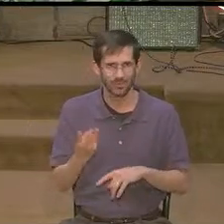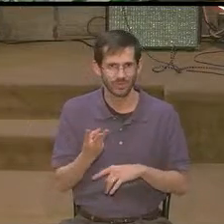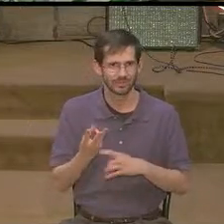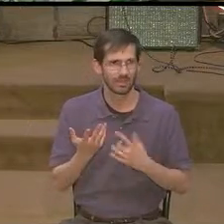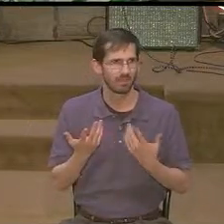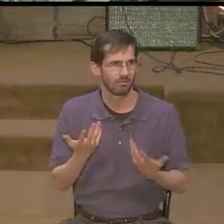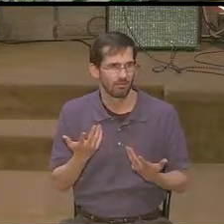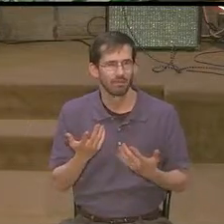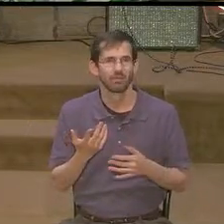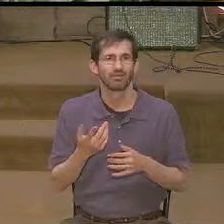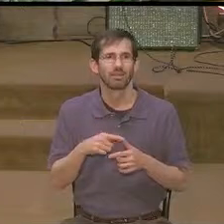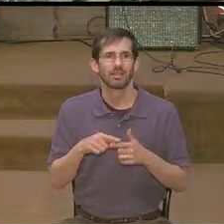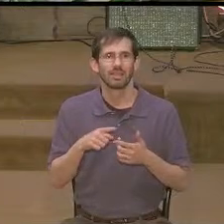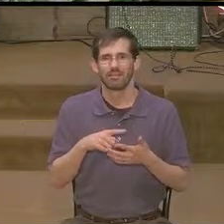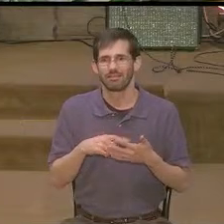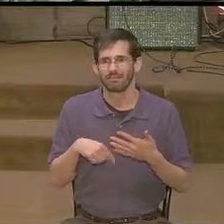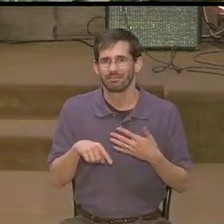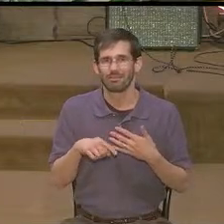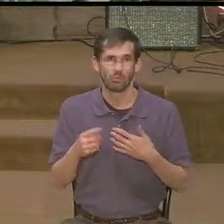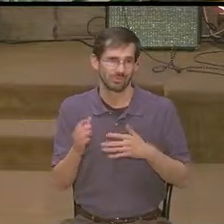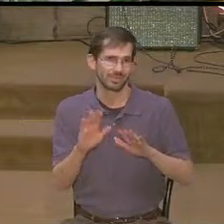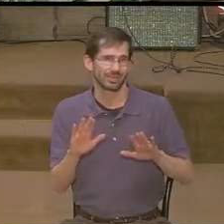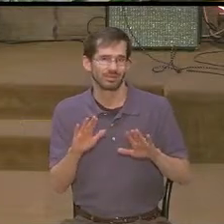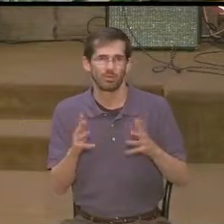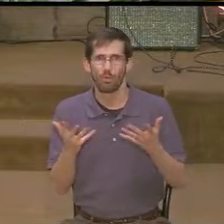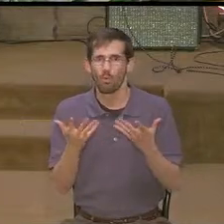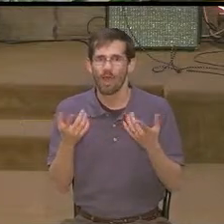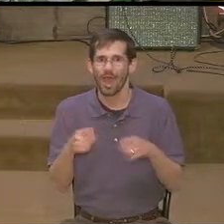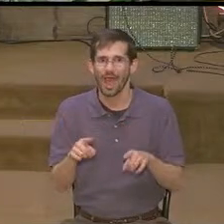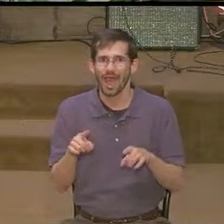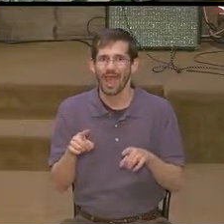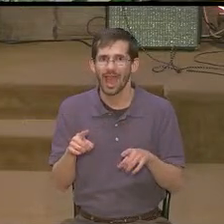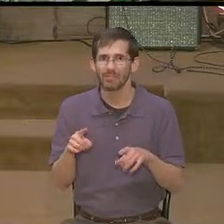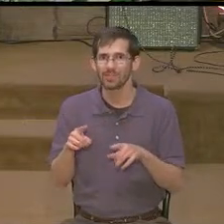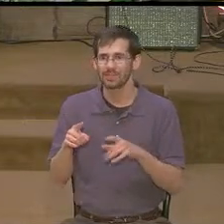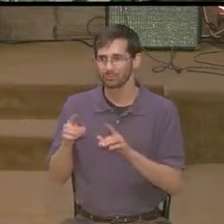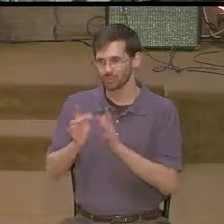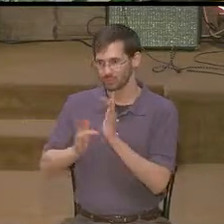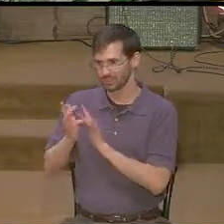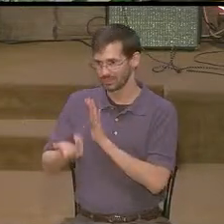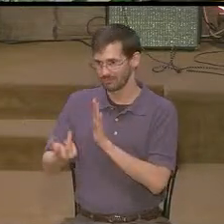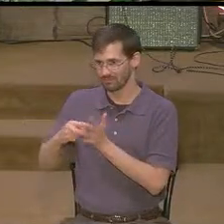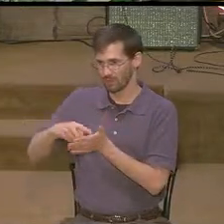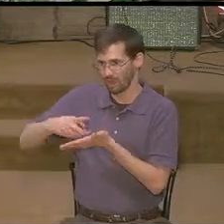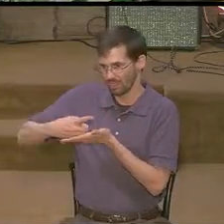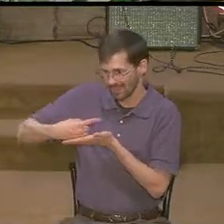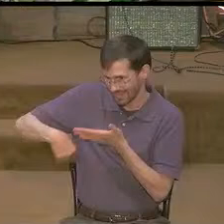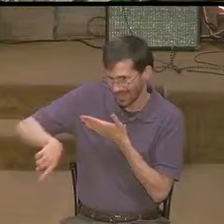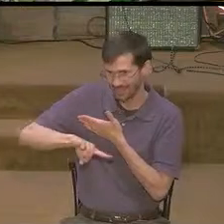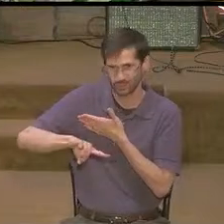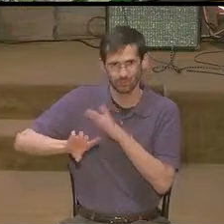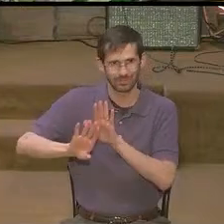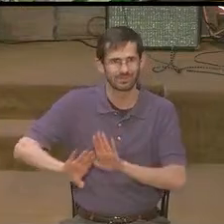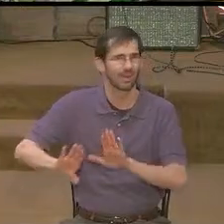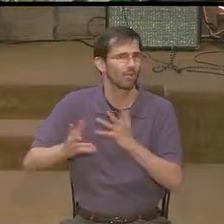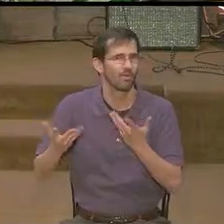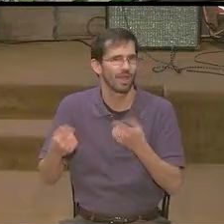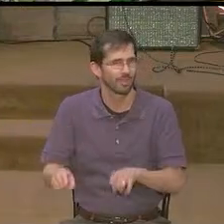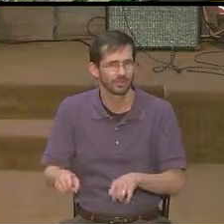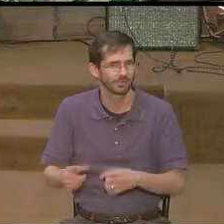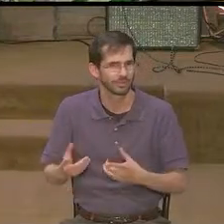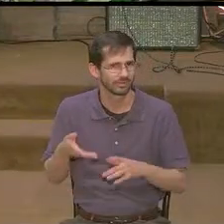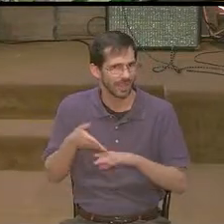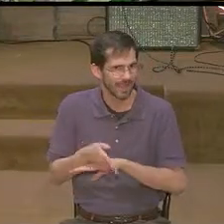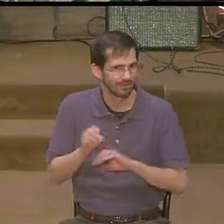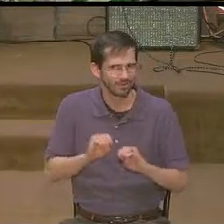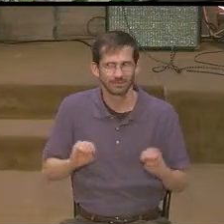Sunday, what was going on Sunday, the following week, a week after Easter. I'm going to talk to you about